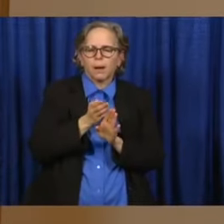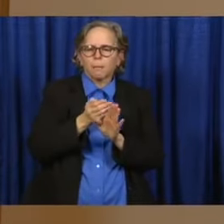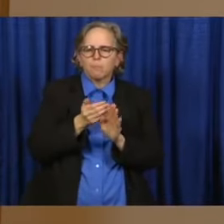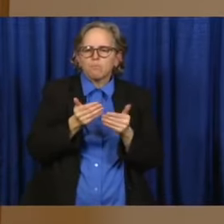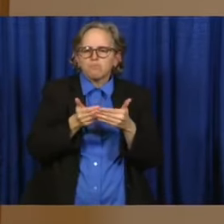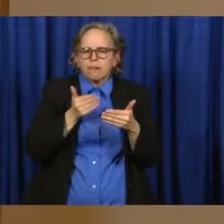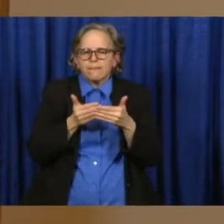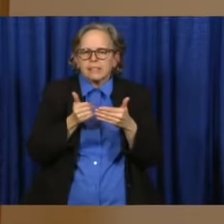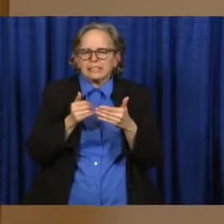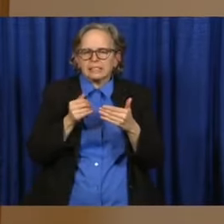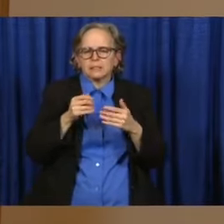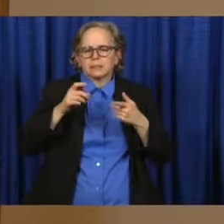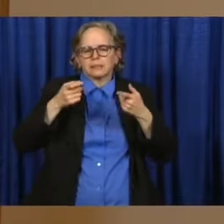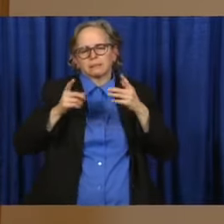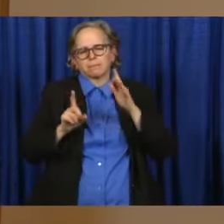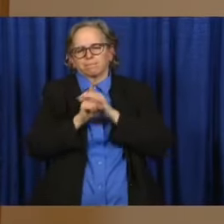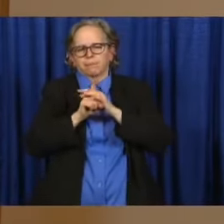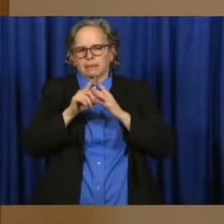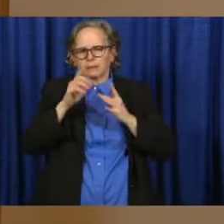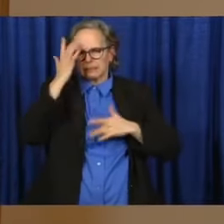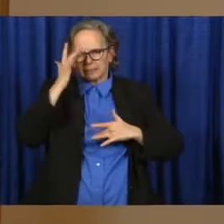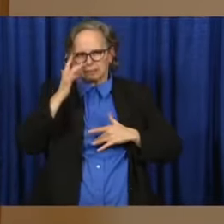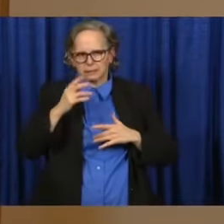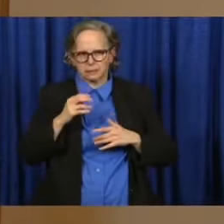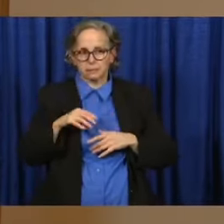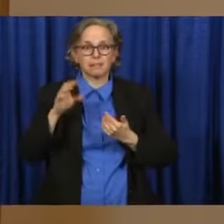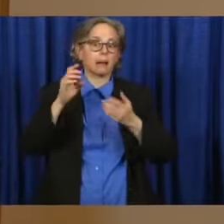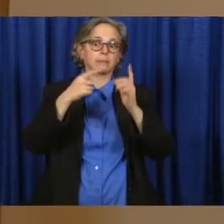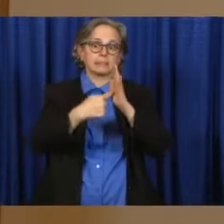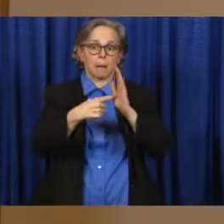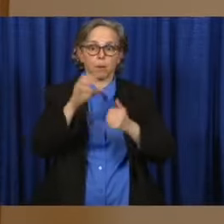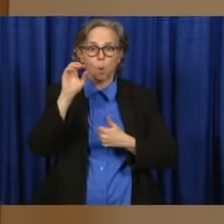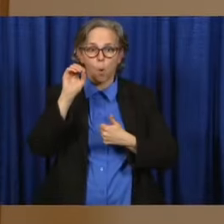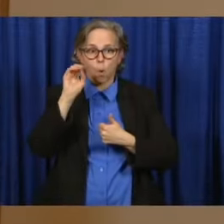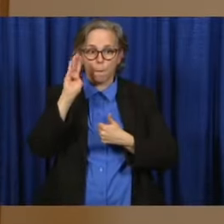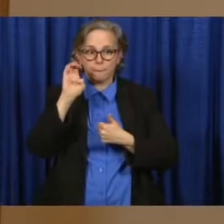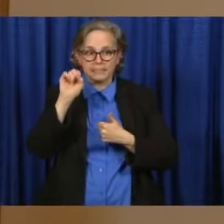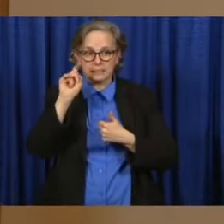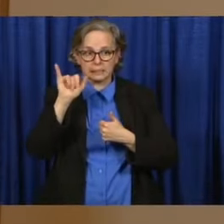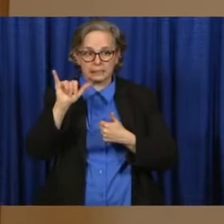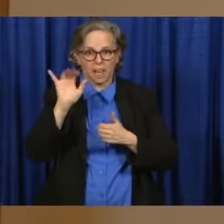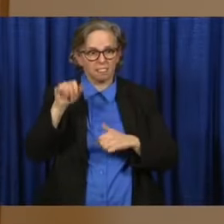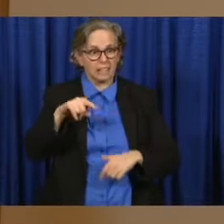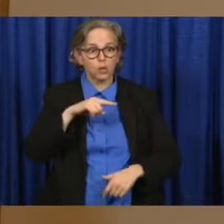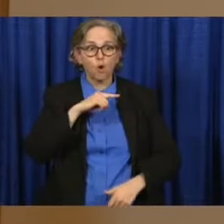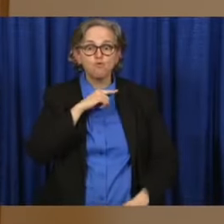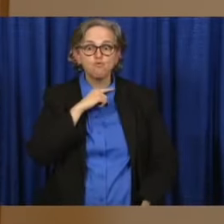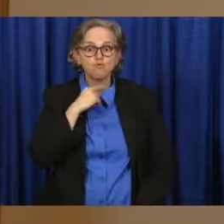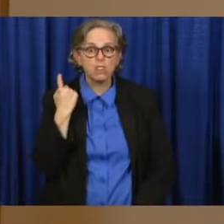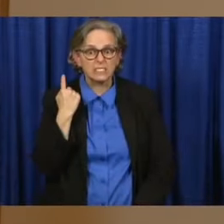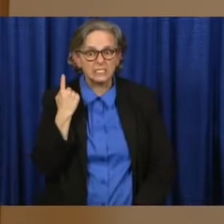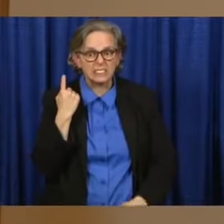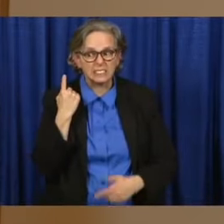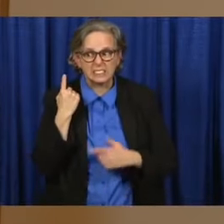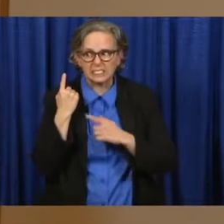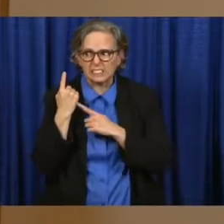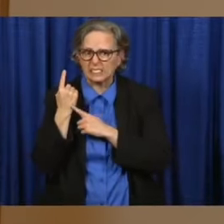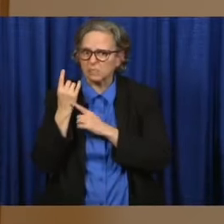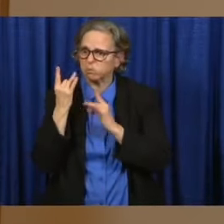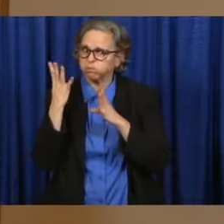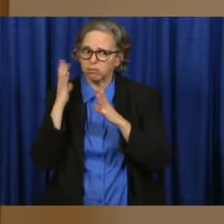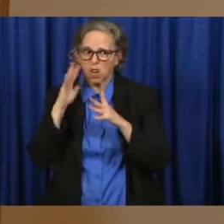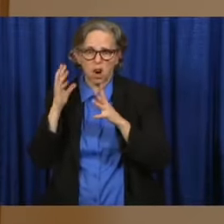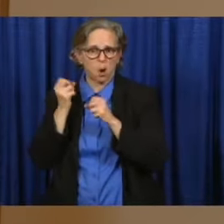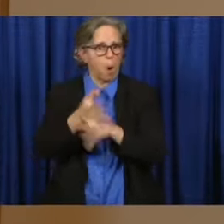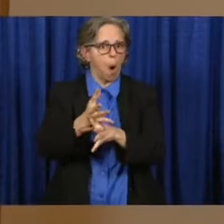even obesity is a risk factor for people with breathing disorders. So, you know, as Ohioans, many of us have some of these